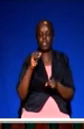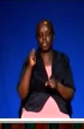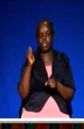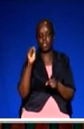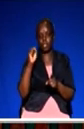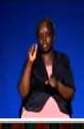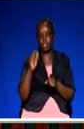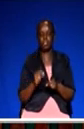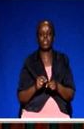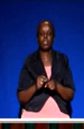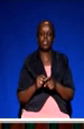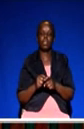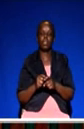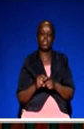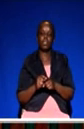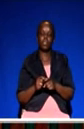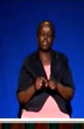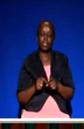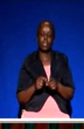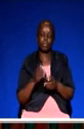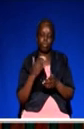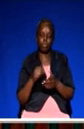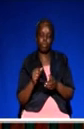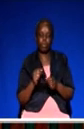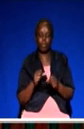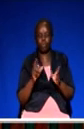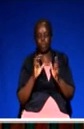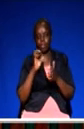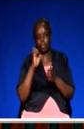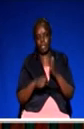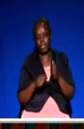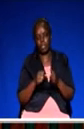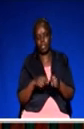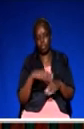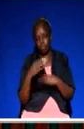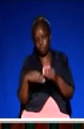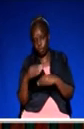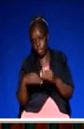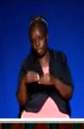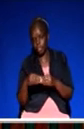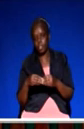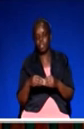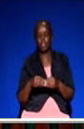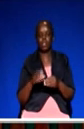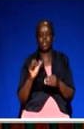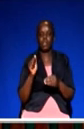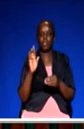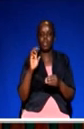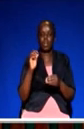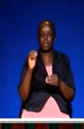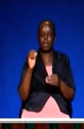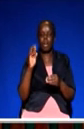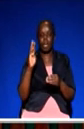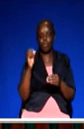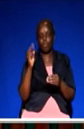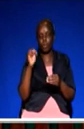to respire anaerobically, one of the end products is carbon 4 oxide that